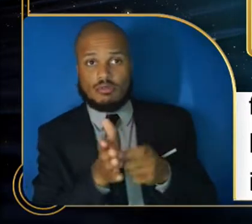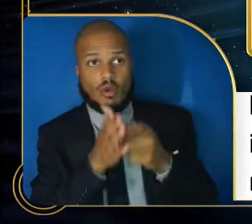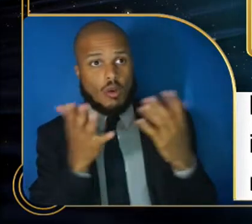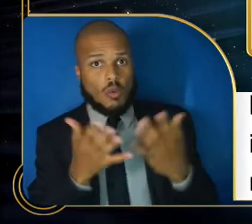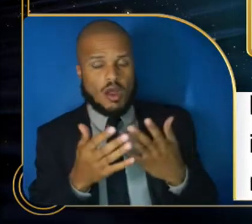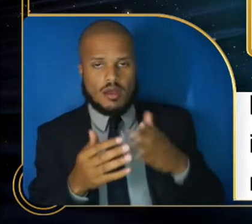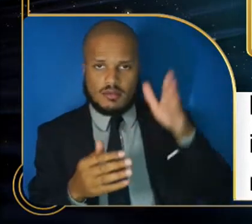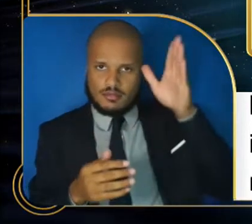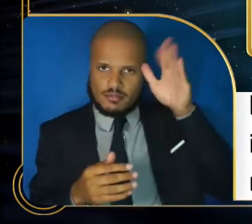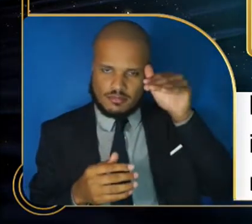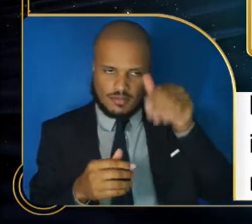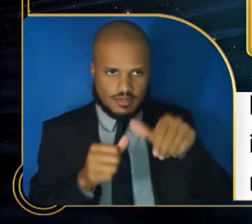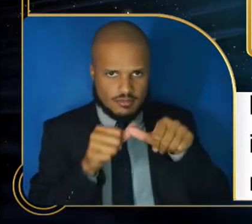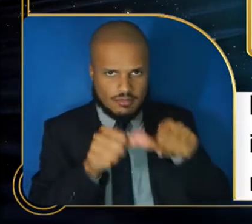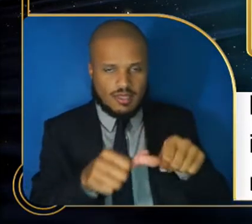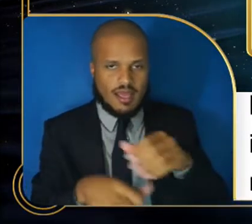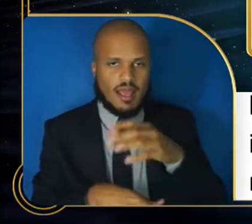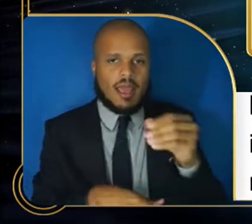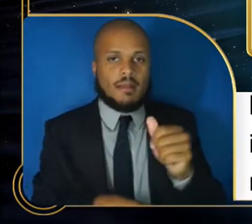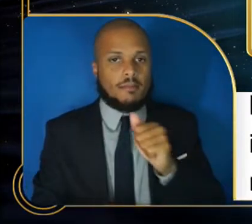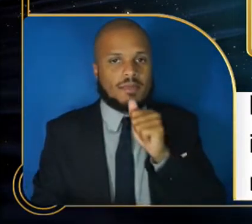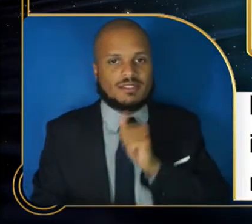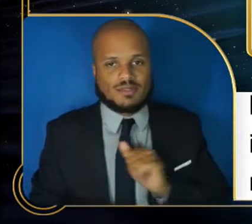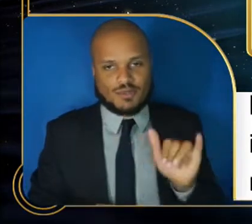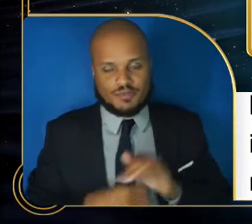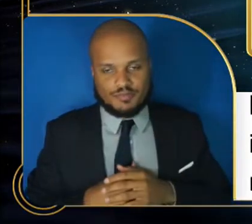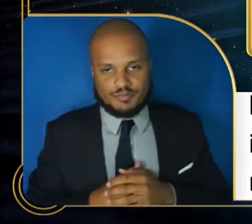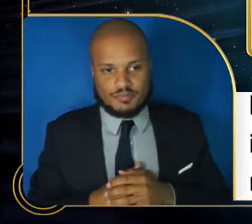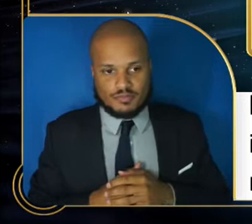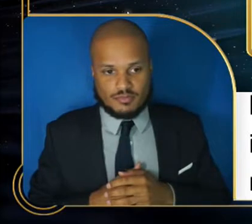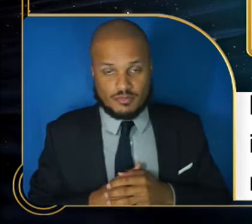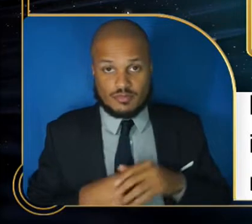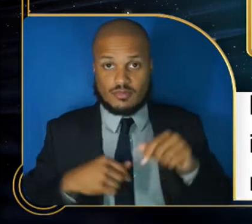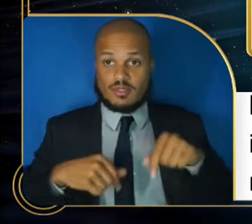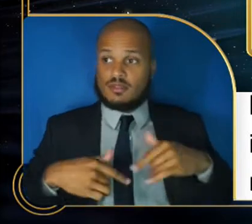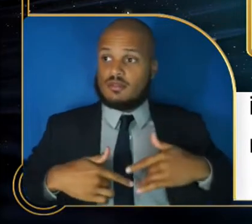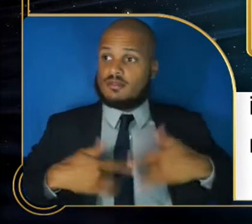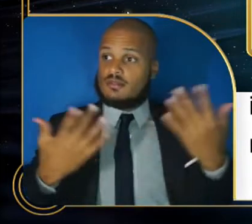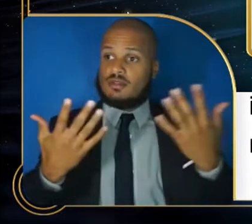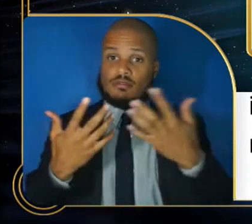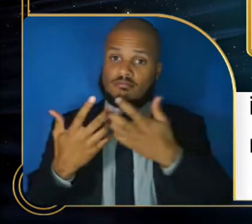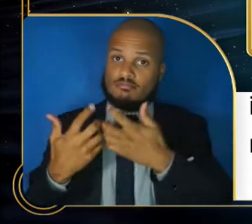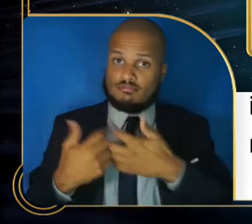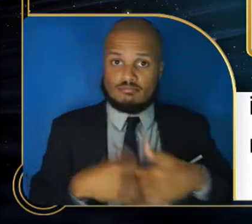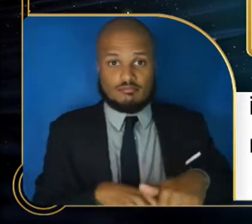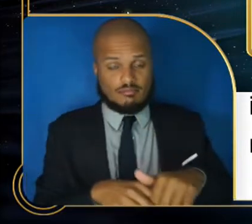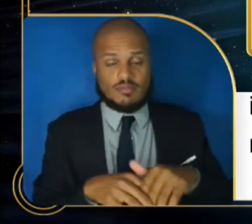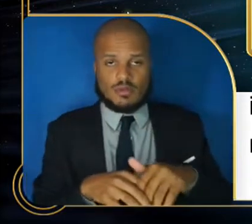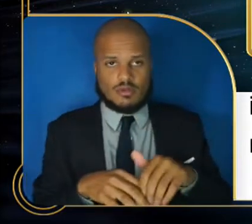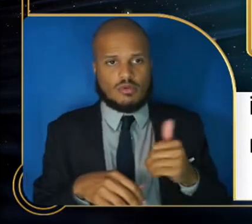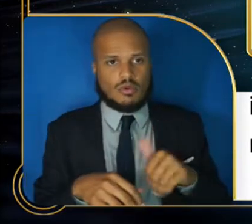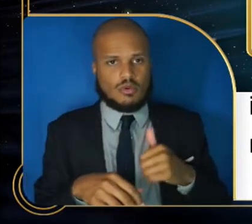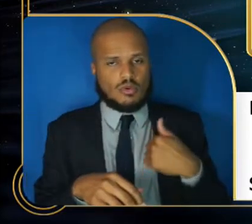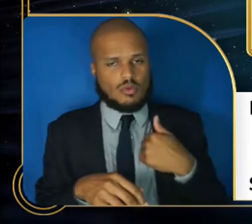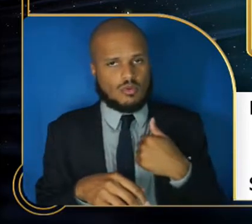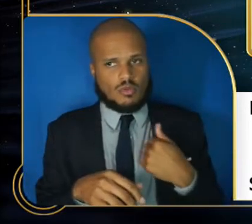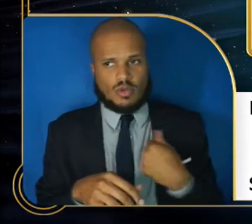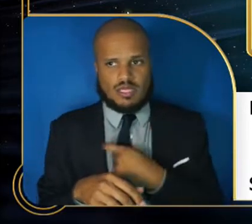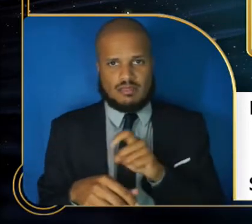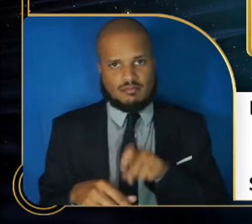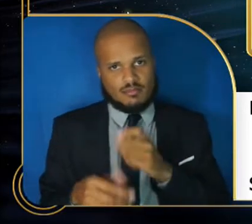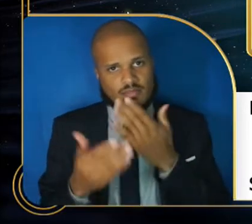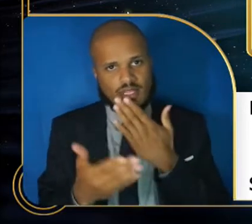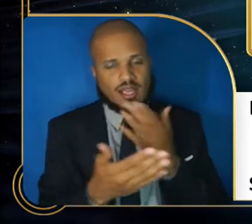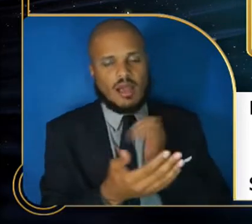and patience. Making tonight's event possible are a lot of sponsors. Our gold